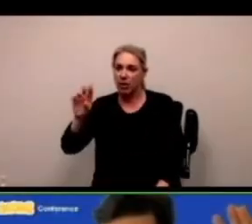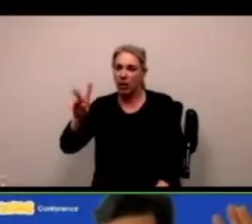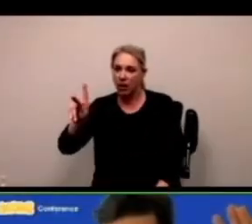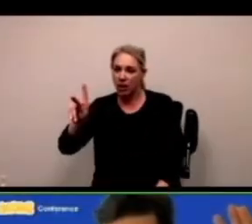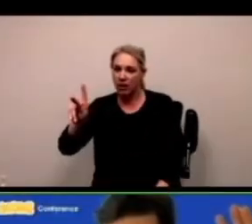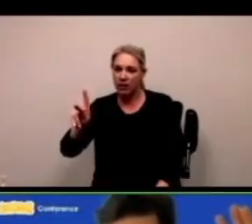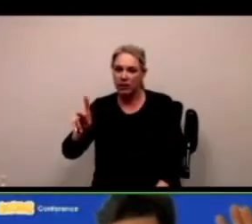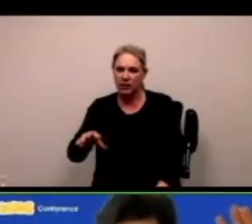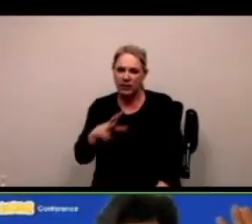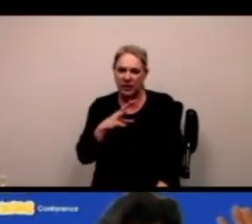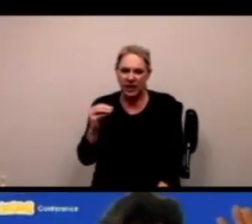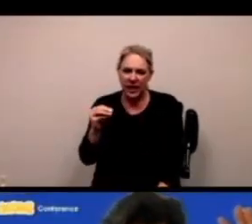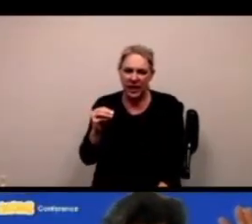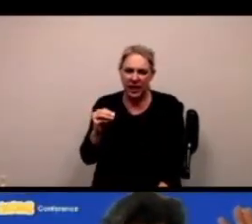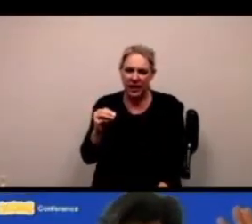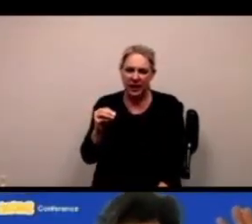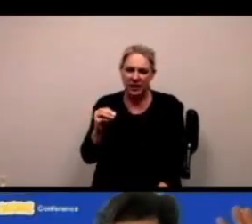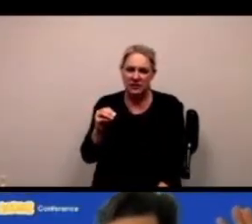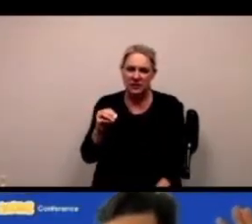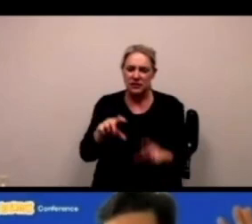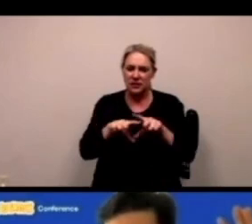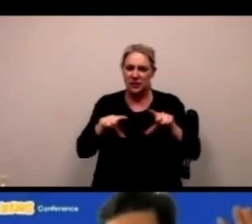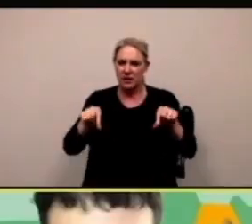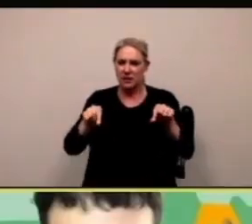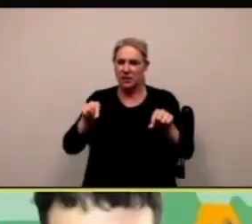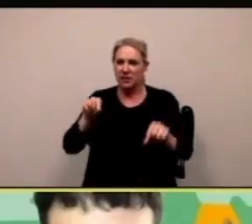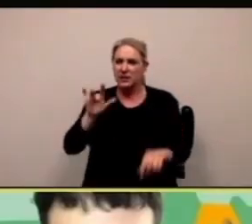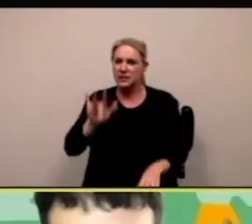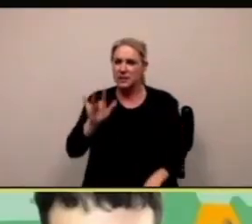Yeah. And so even though you've got